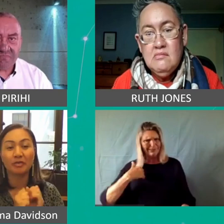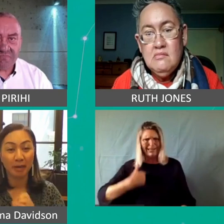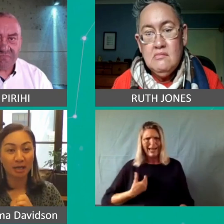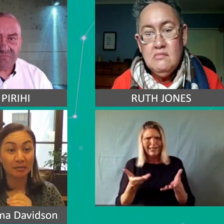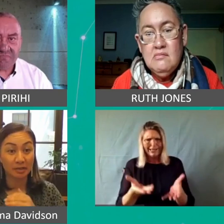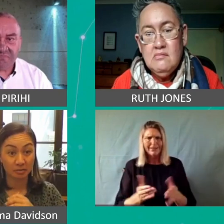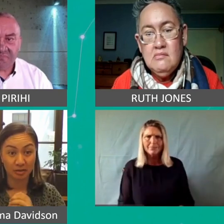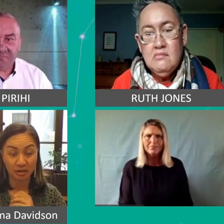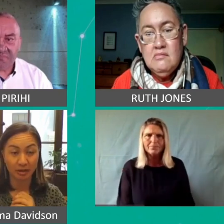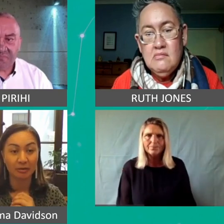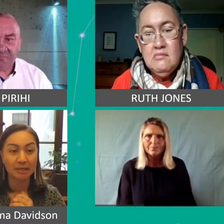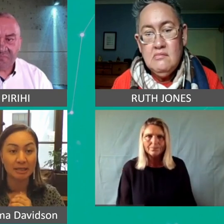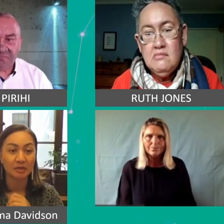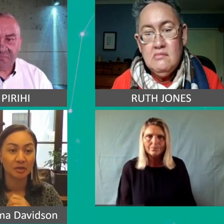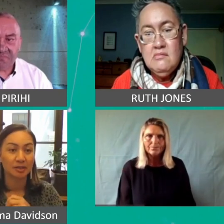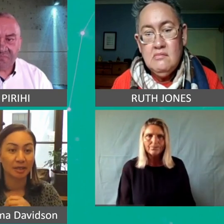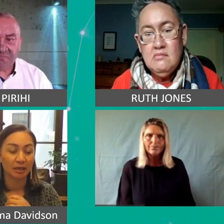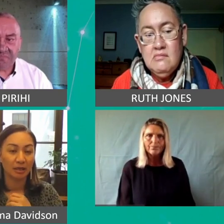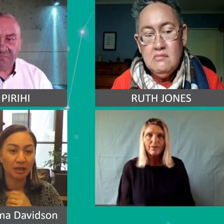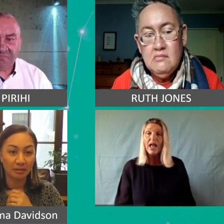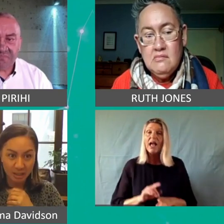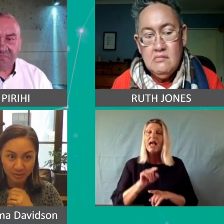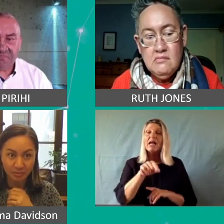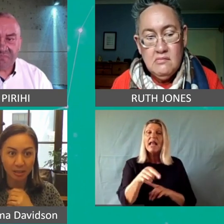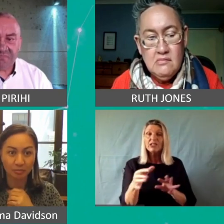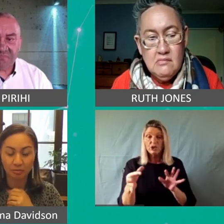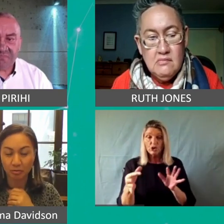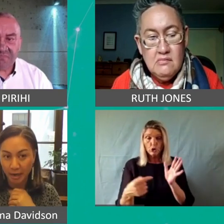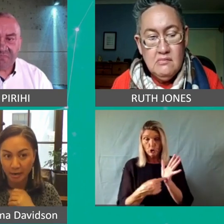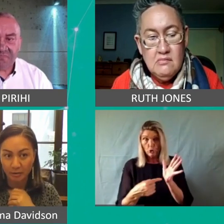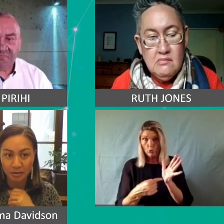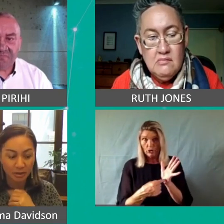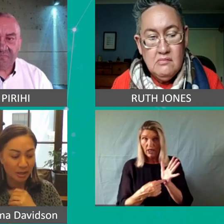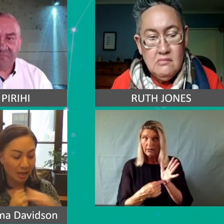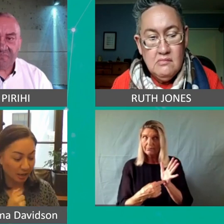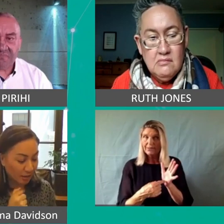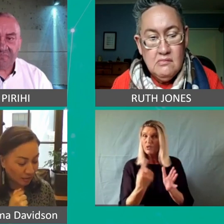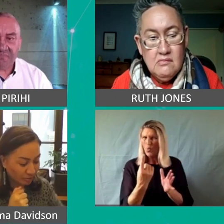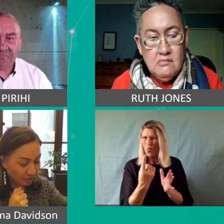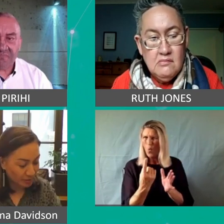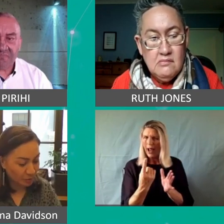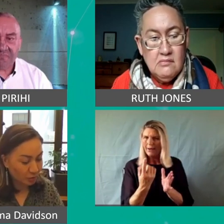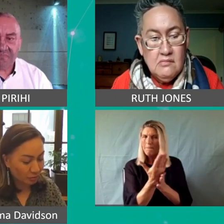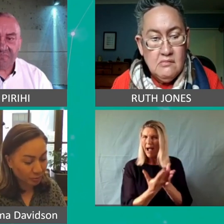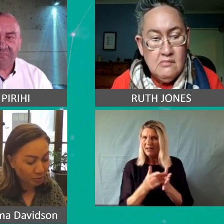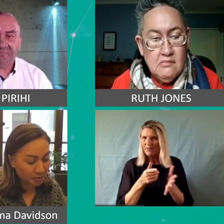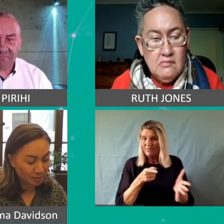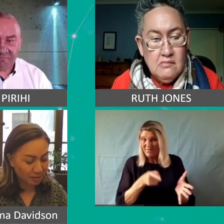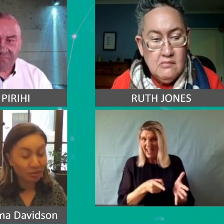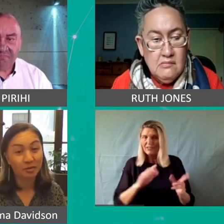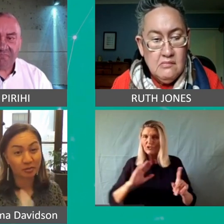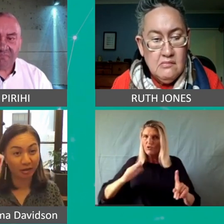One of the parts of the strategy that I release next Tuesday that makes me really proud, and that these two